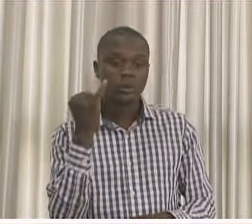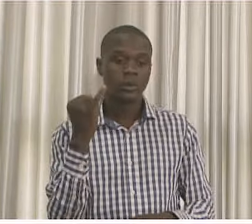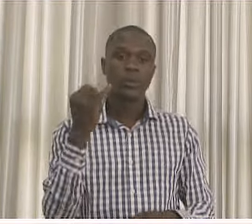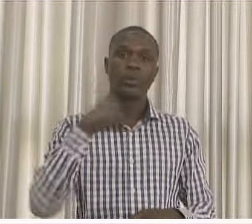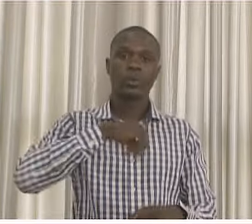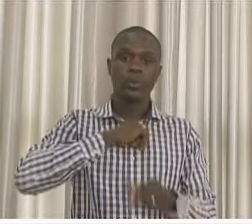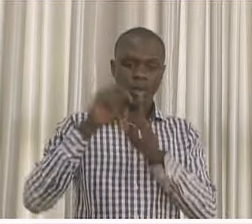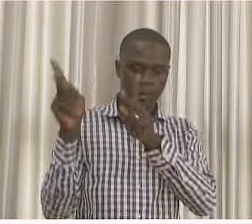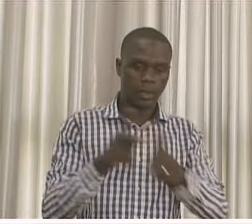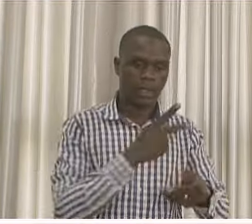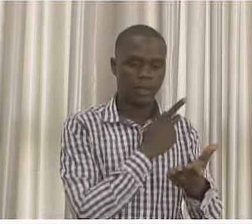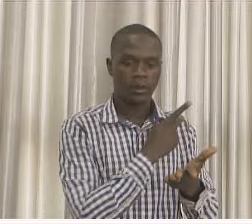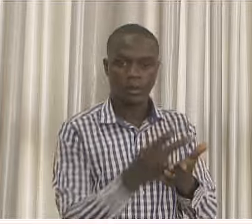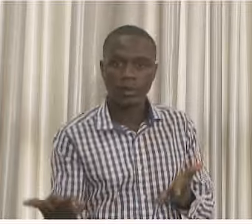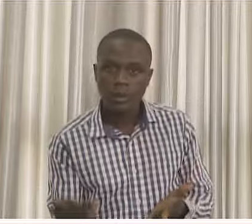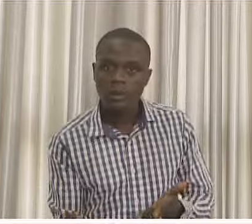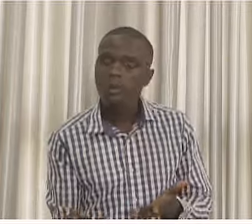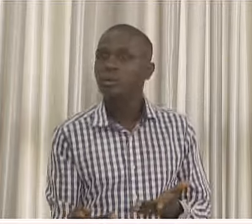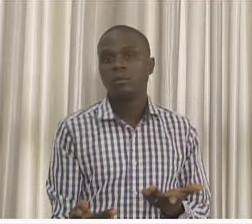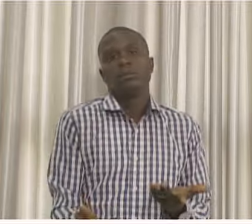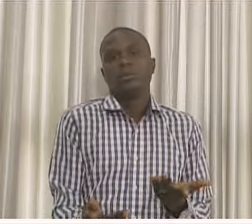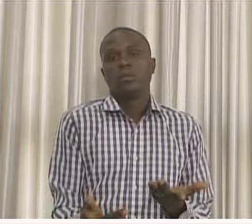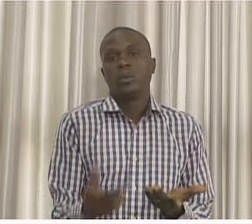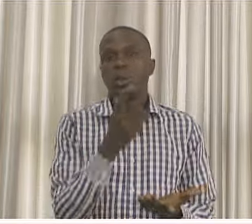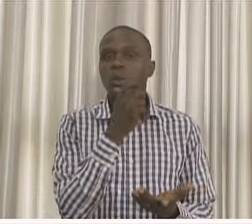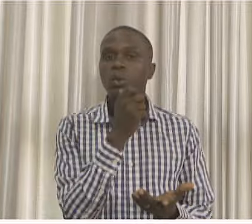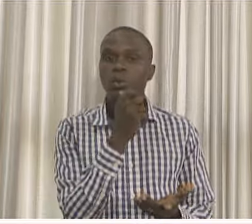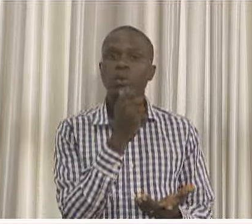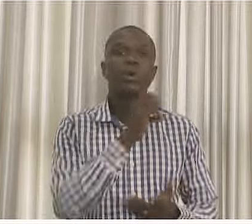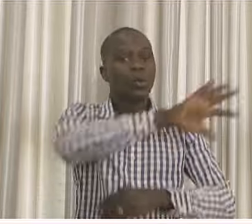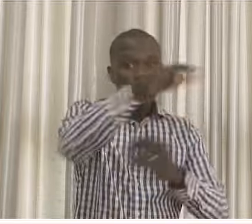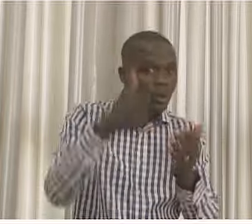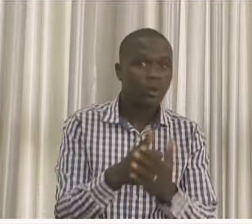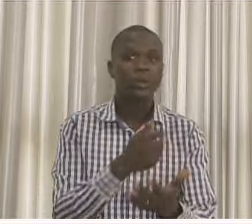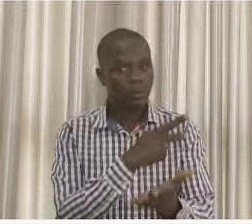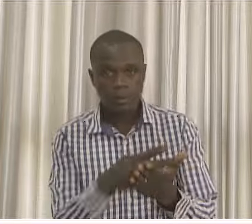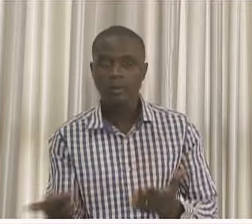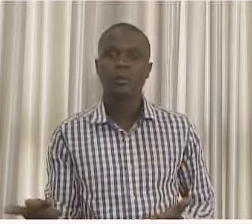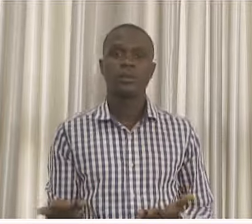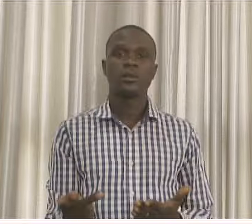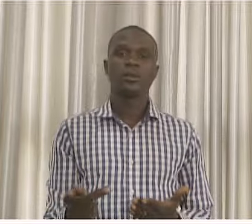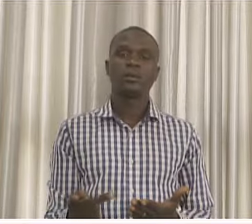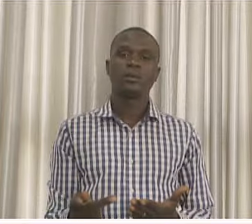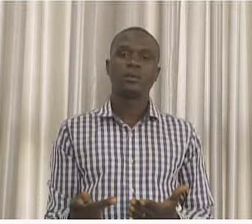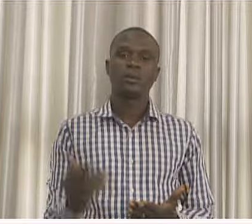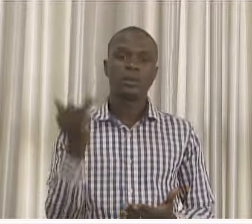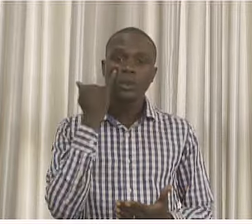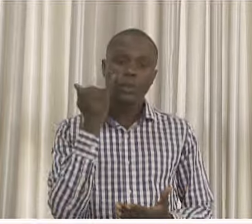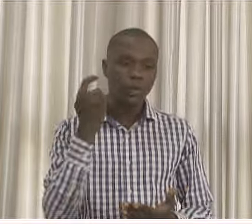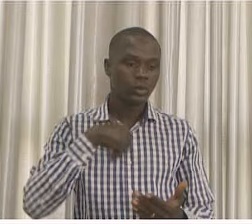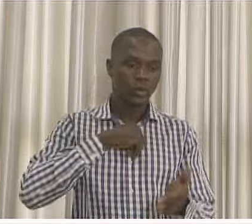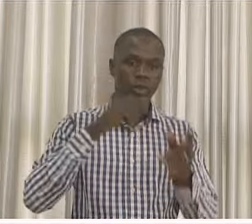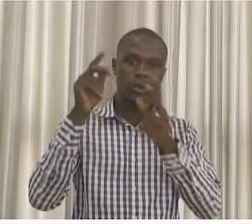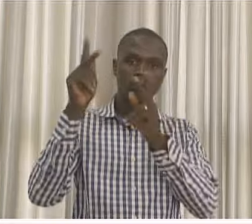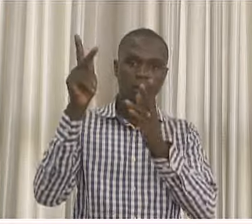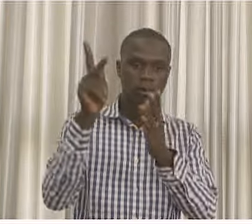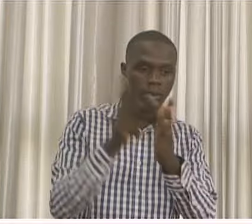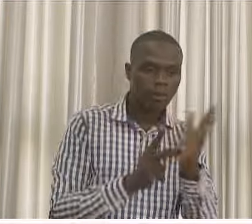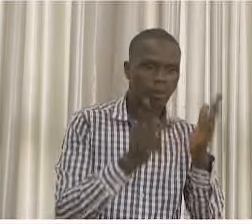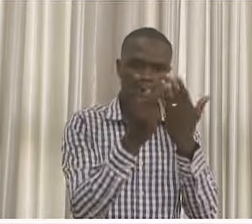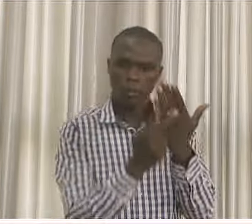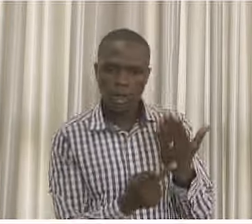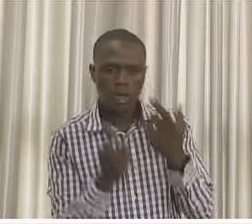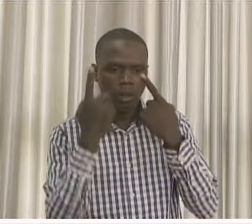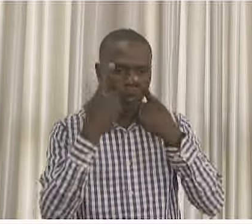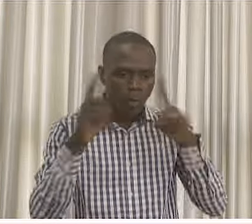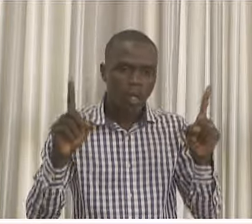many people not been get bank accounts 5 years ago, don't get bank accounts now. If you talk about connectivity, how many people not been